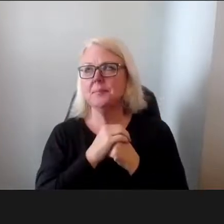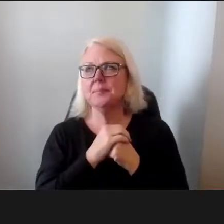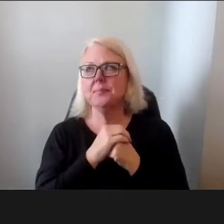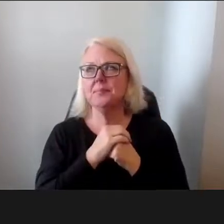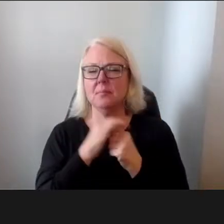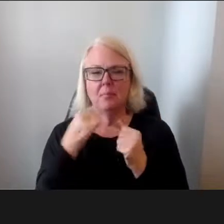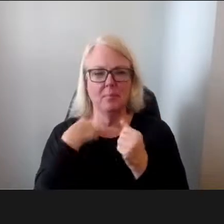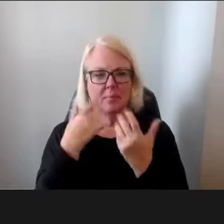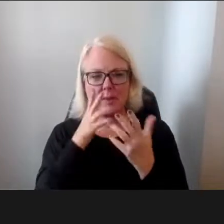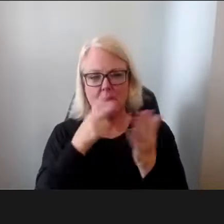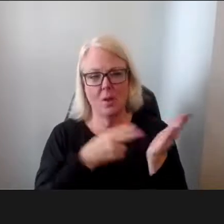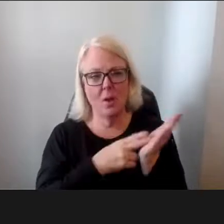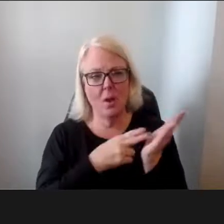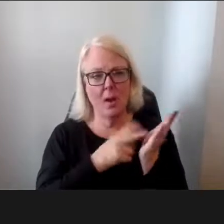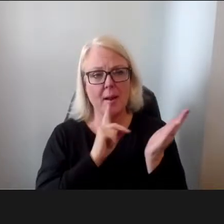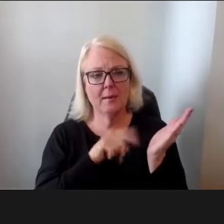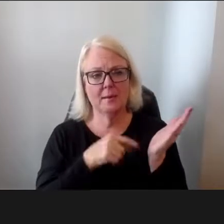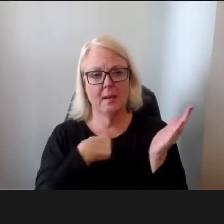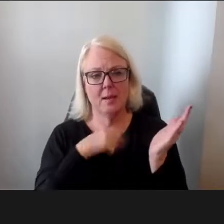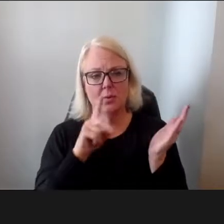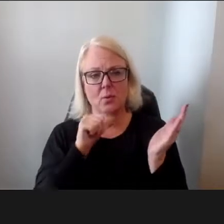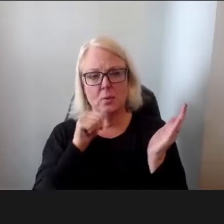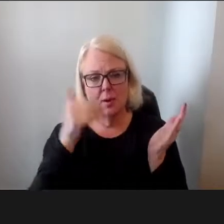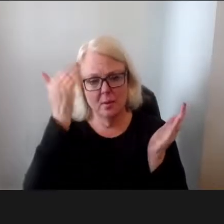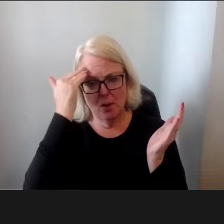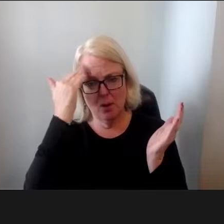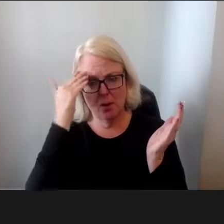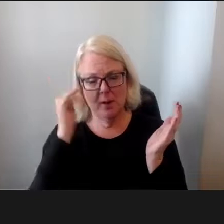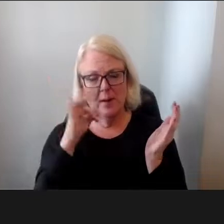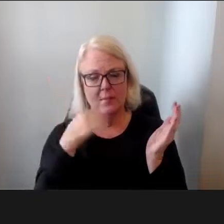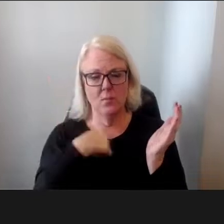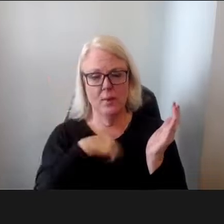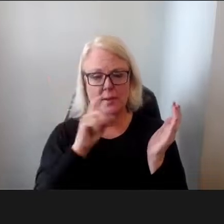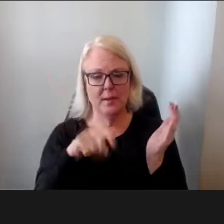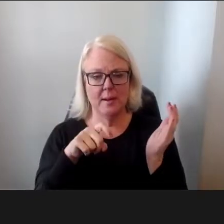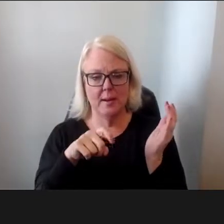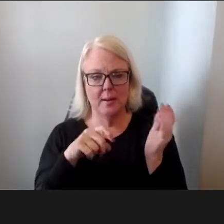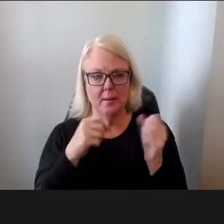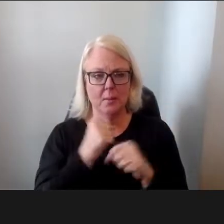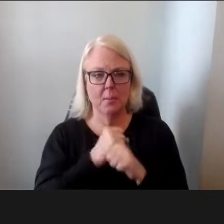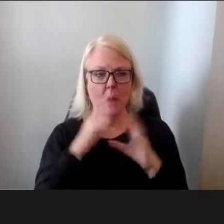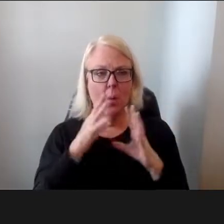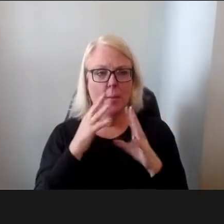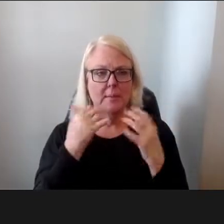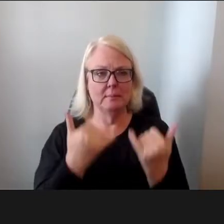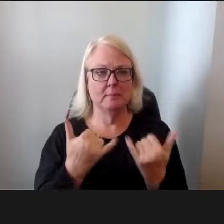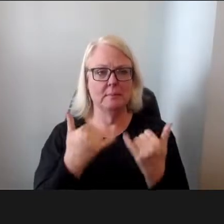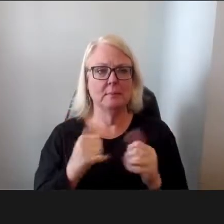I will just honestly answer, I do not know whether or not we need to blow up the existing system.